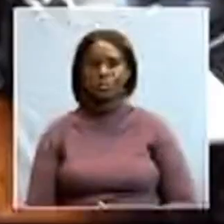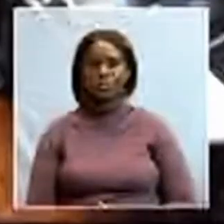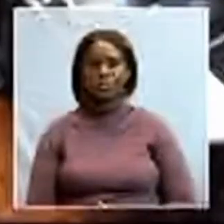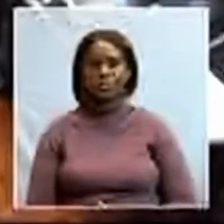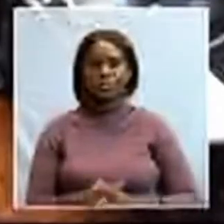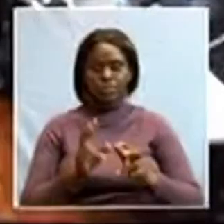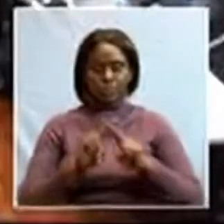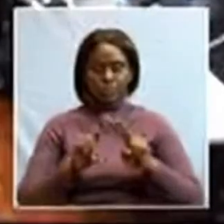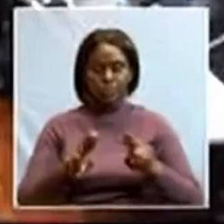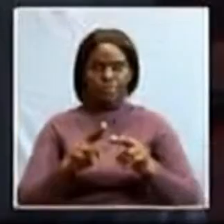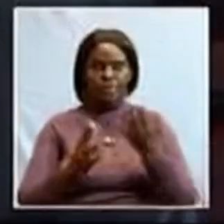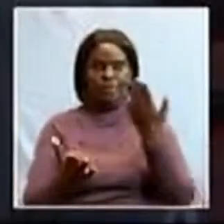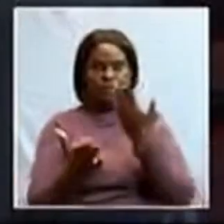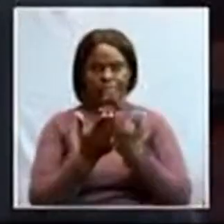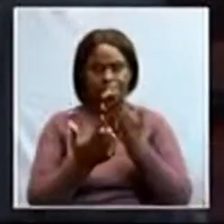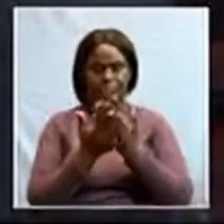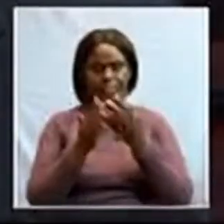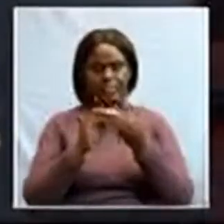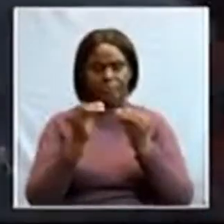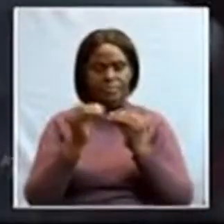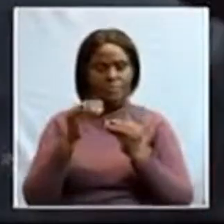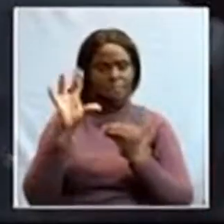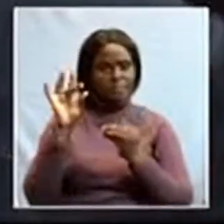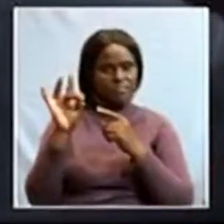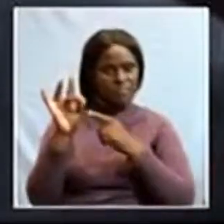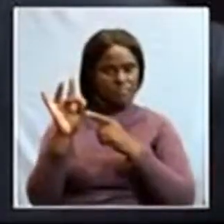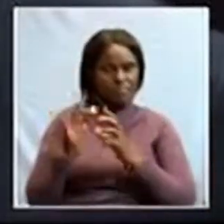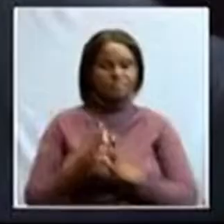Chair, we are on Appendix 8.